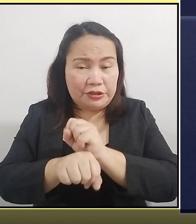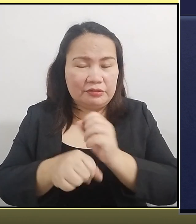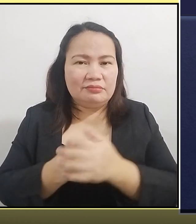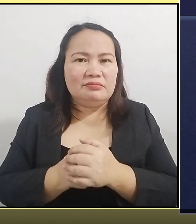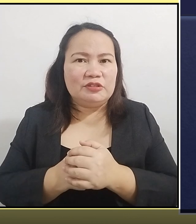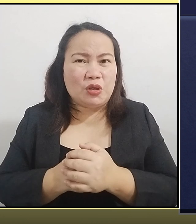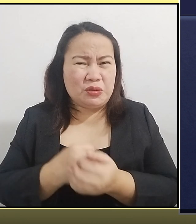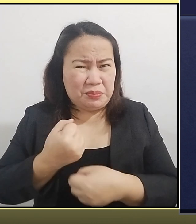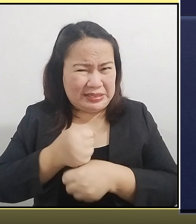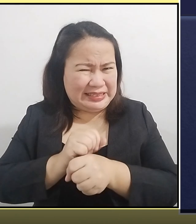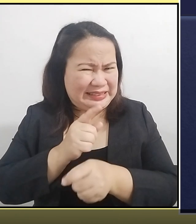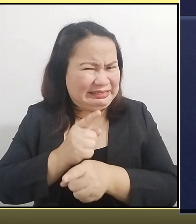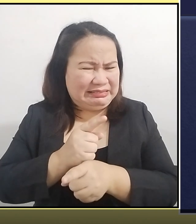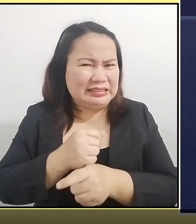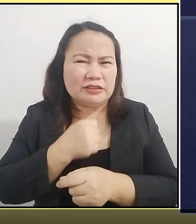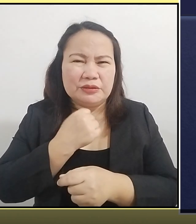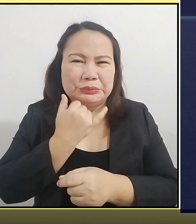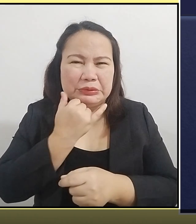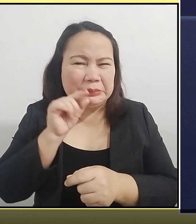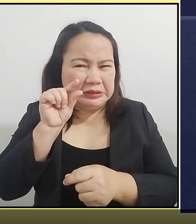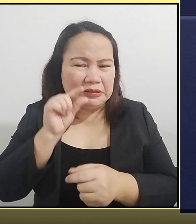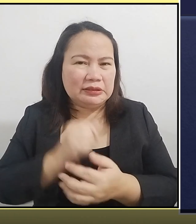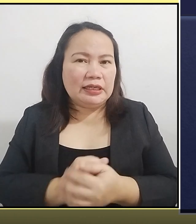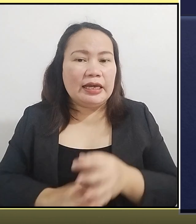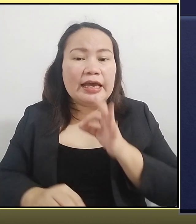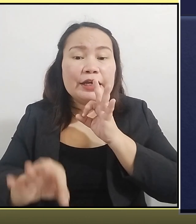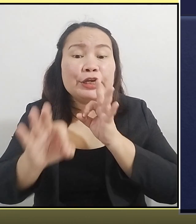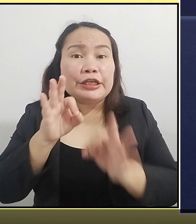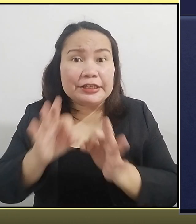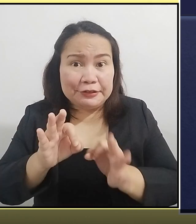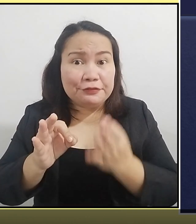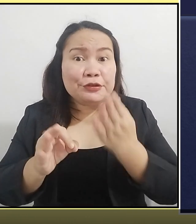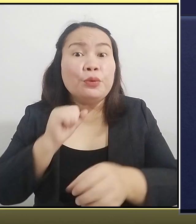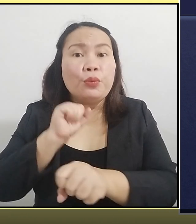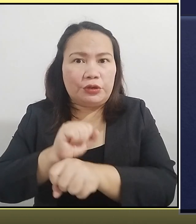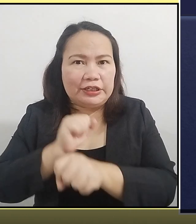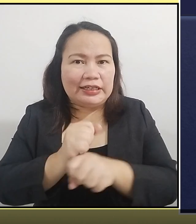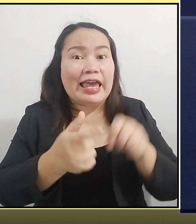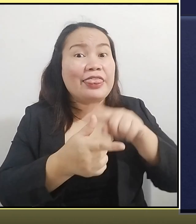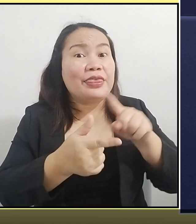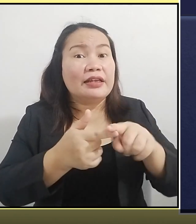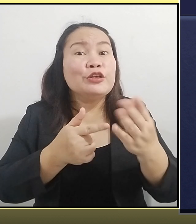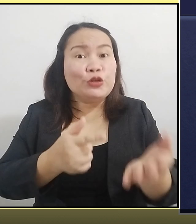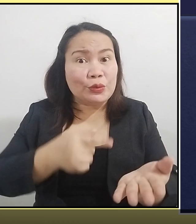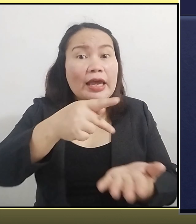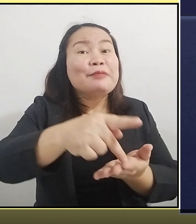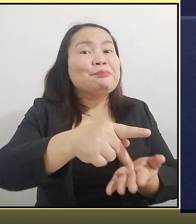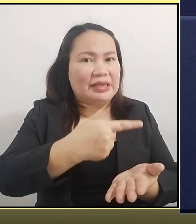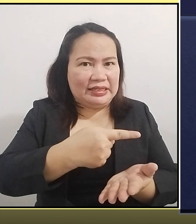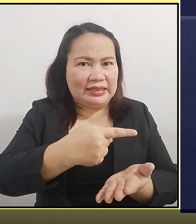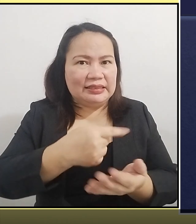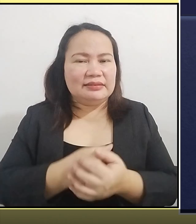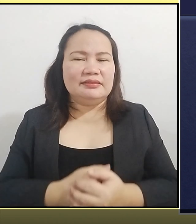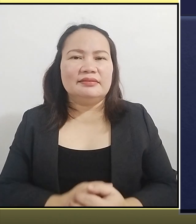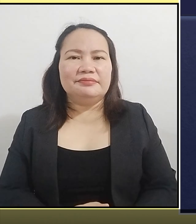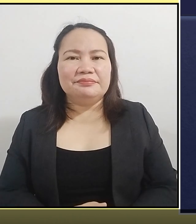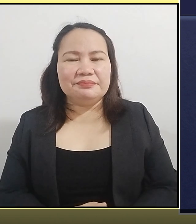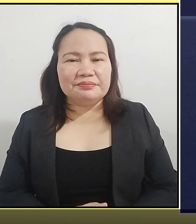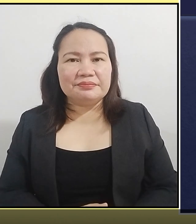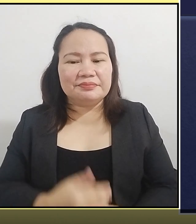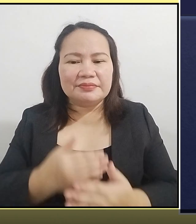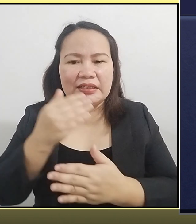ayusin natin. If you work, then you get paid. Okay?